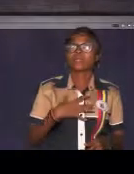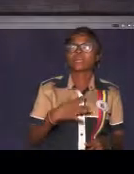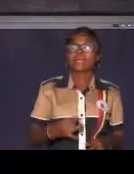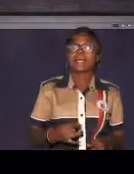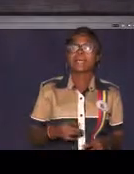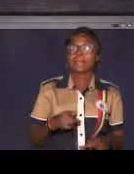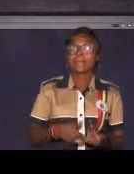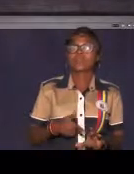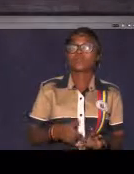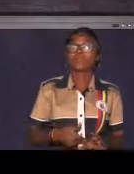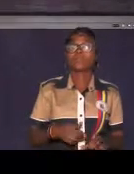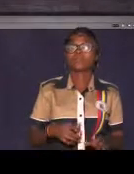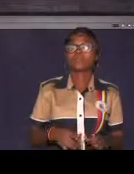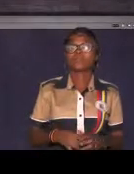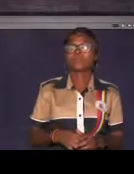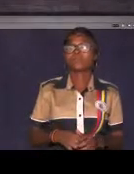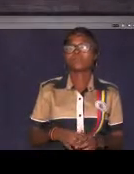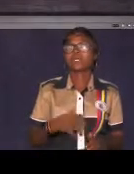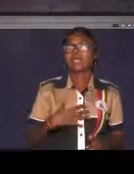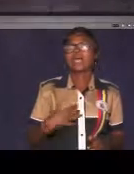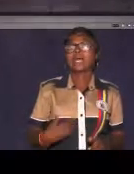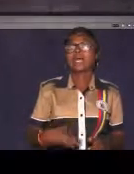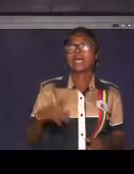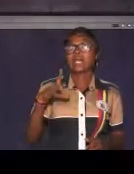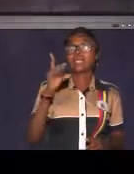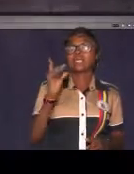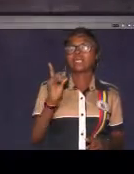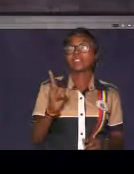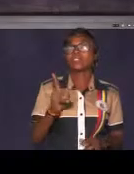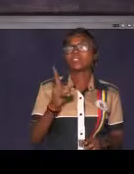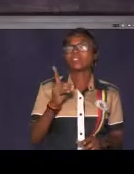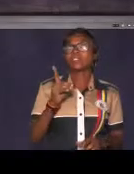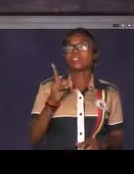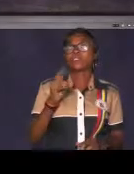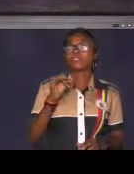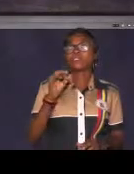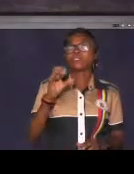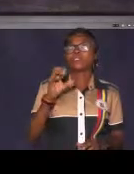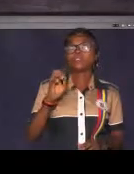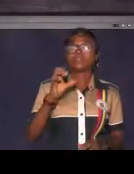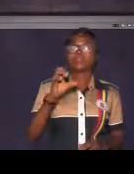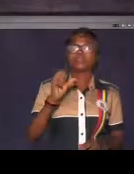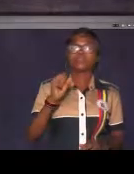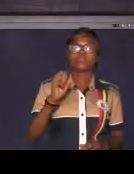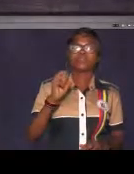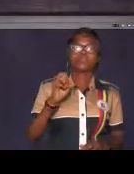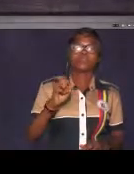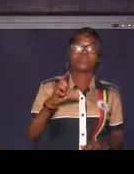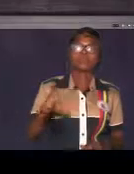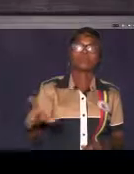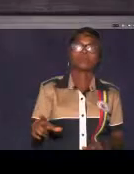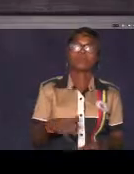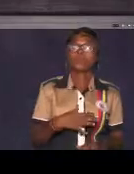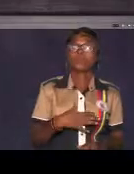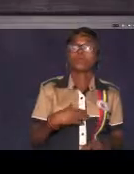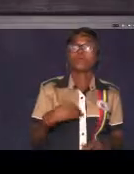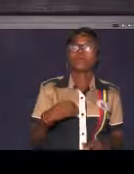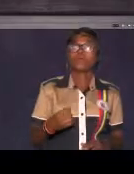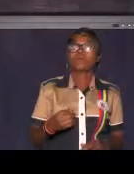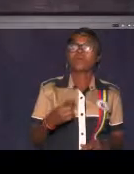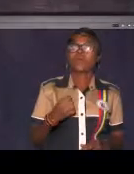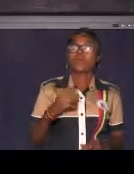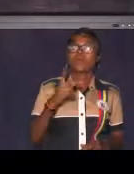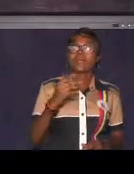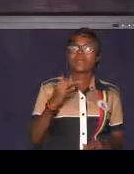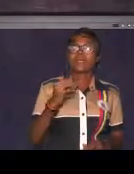petroleum, is a liquid mineral, and from petroleum we can get products like we have our petrol, we